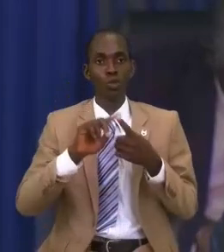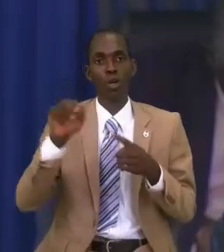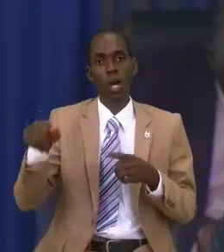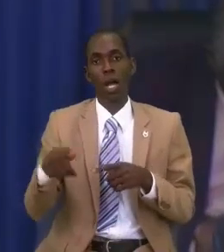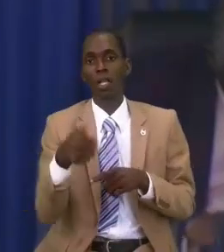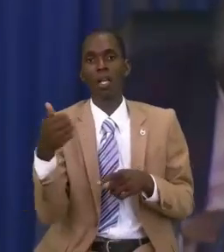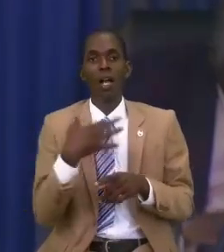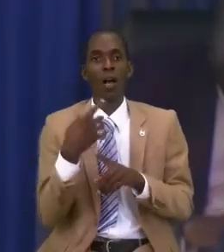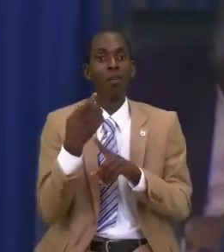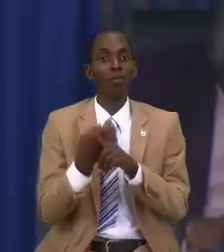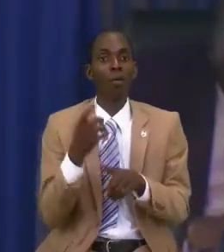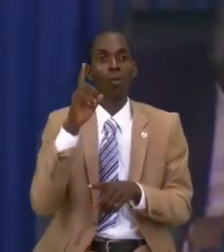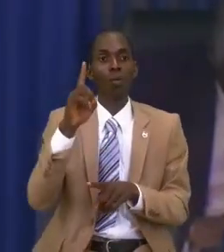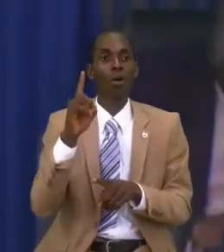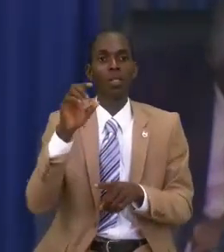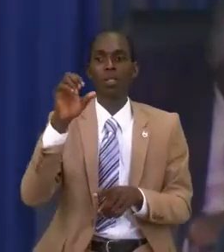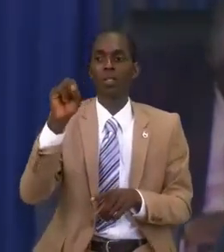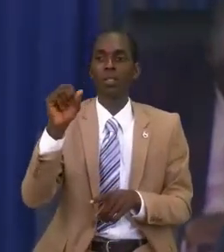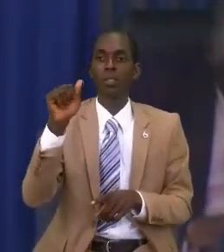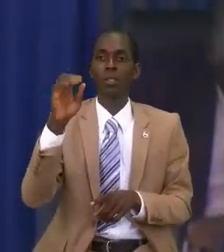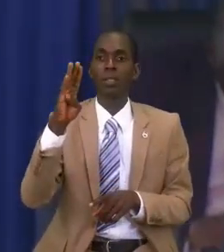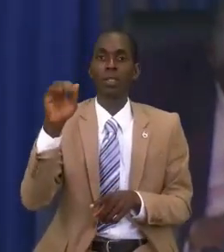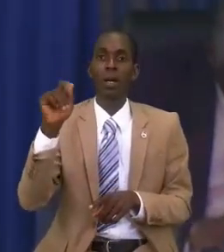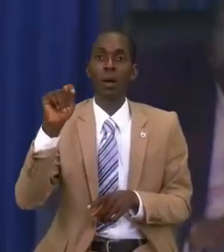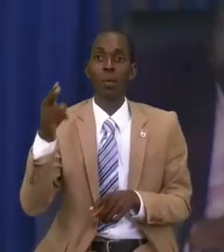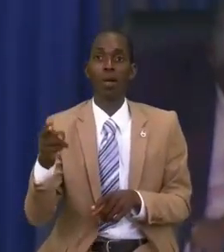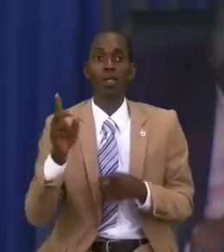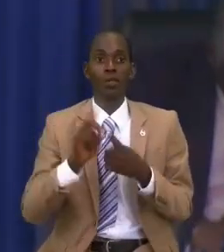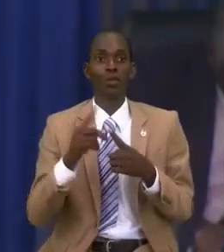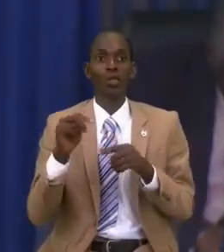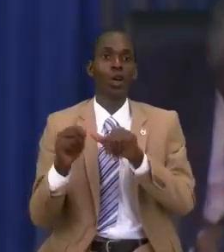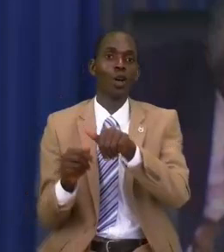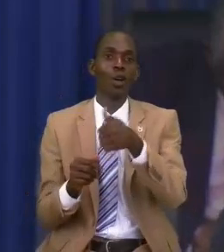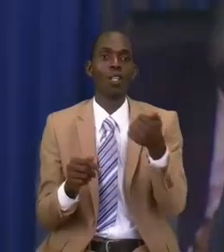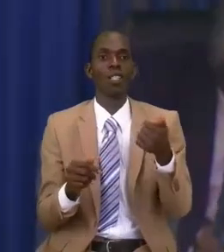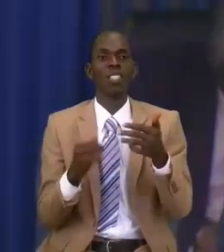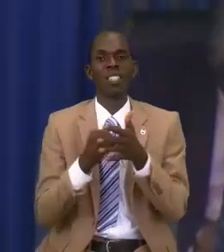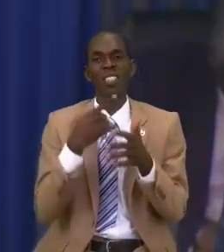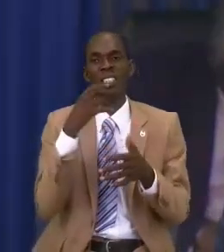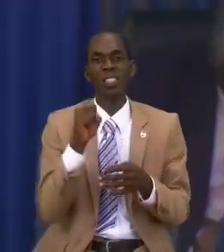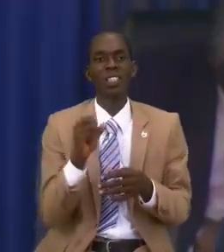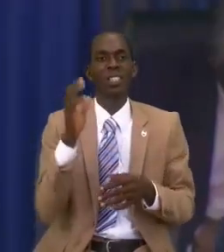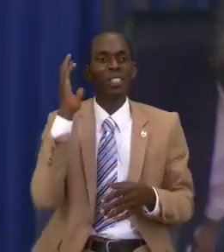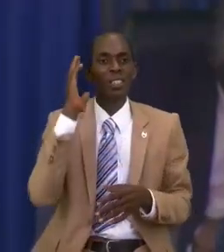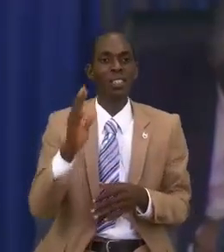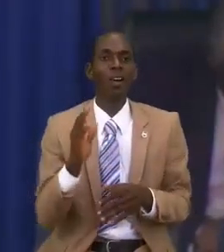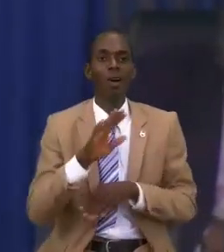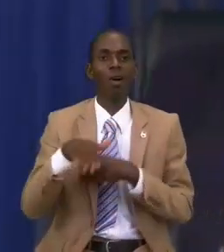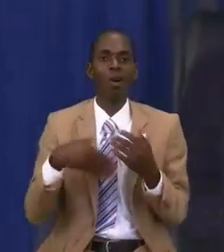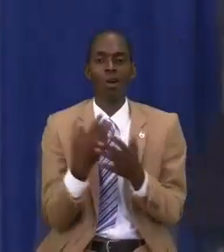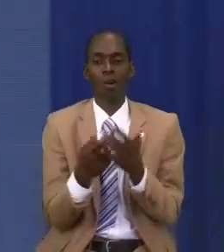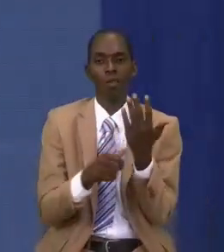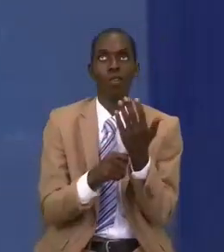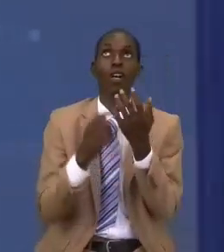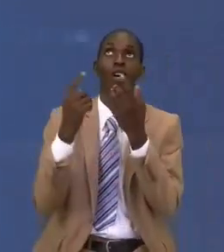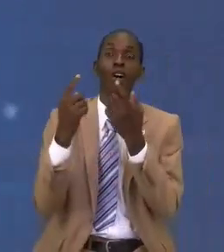the other, it says, shall all flesh come to worship before me,